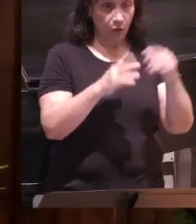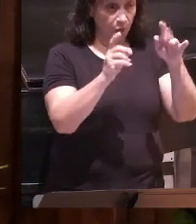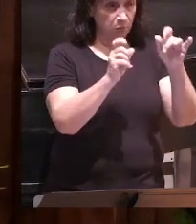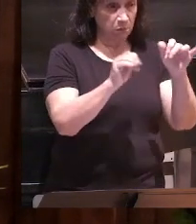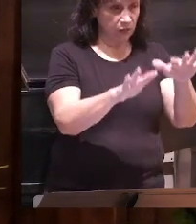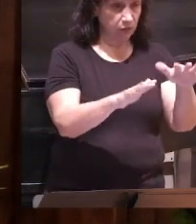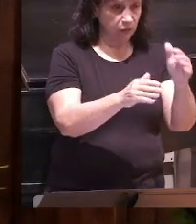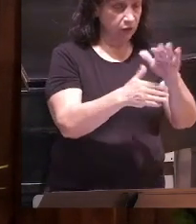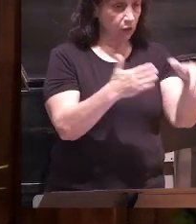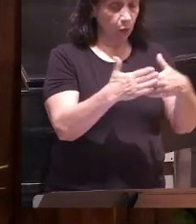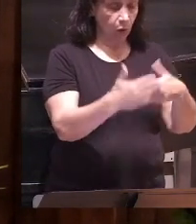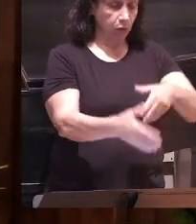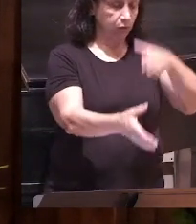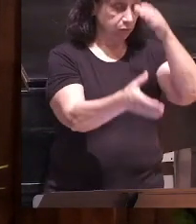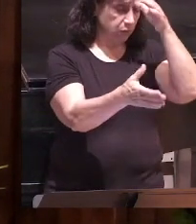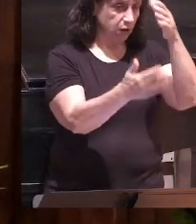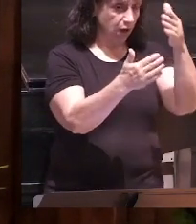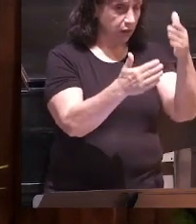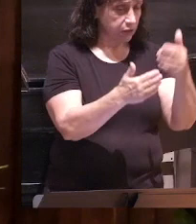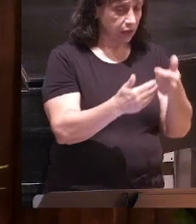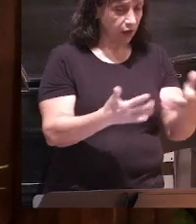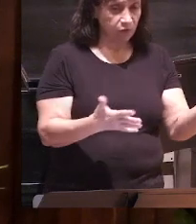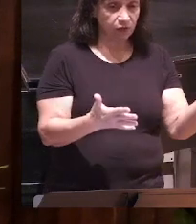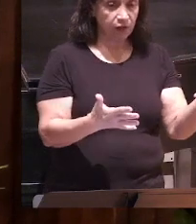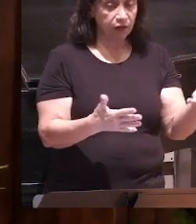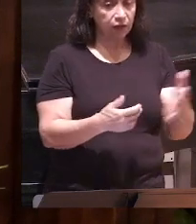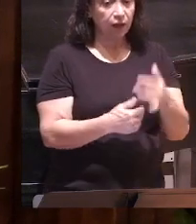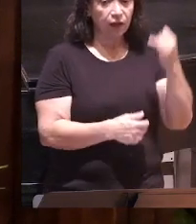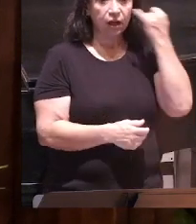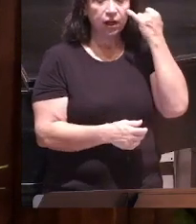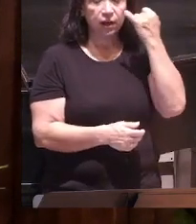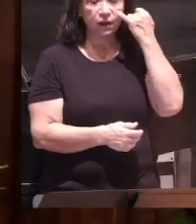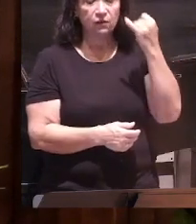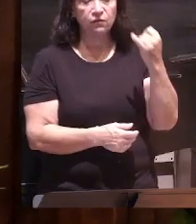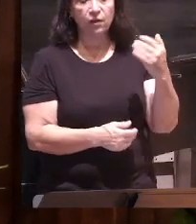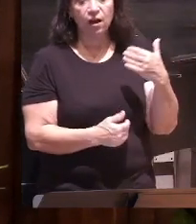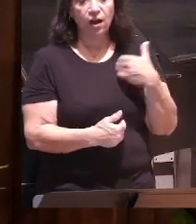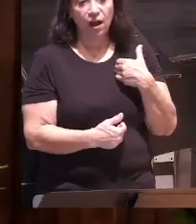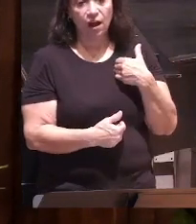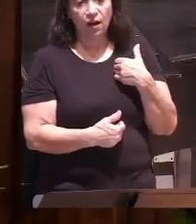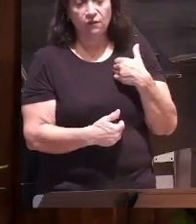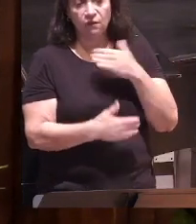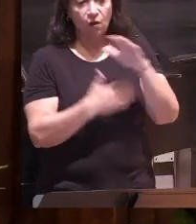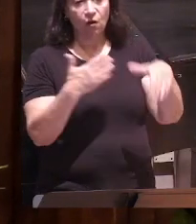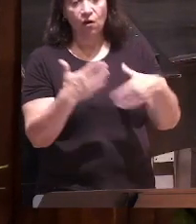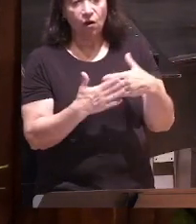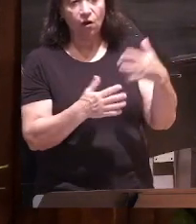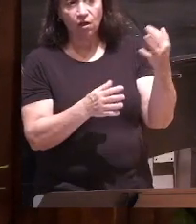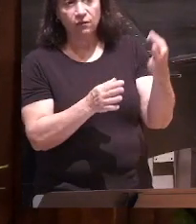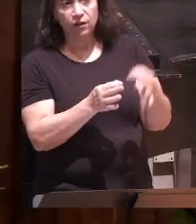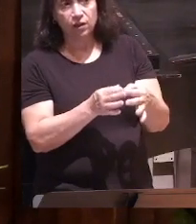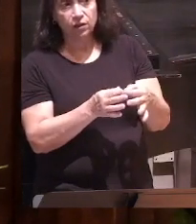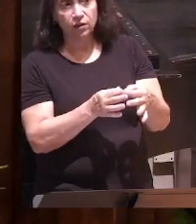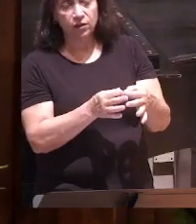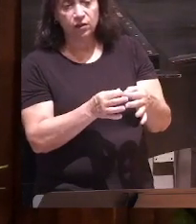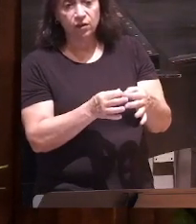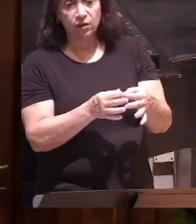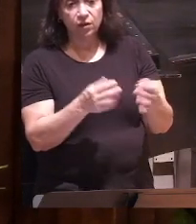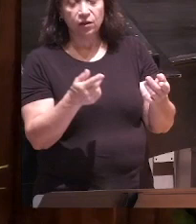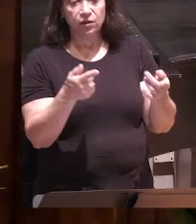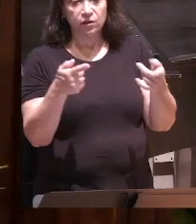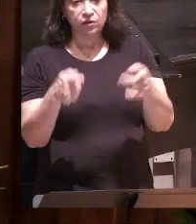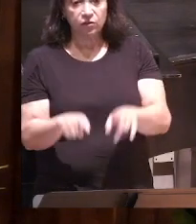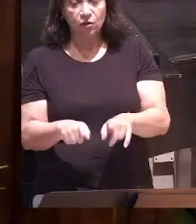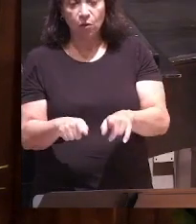and all knowledge, and if I have all faith, so as